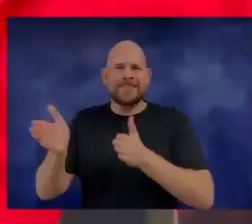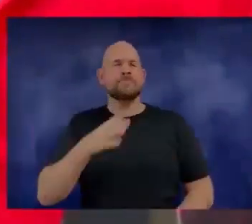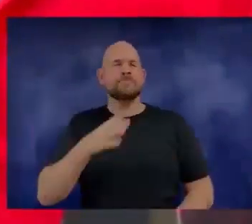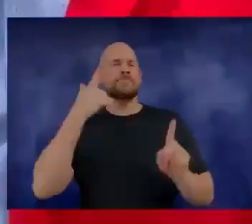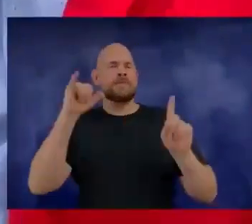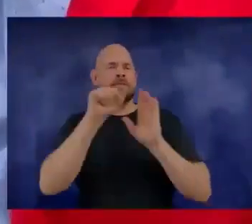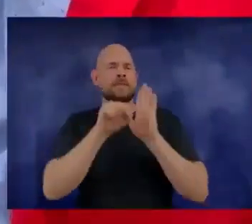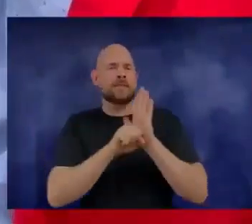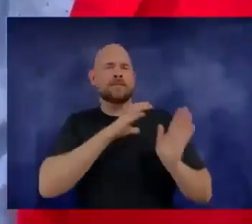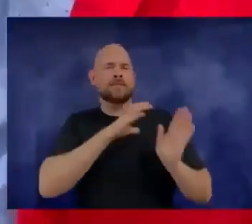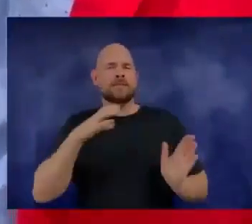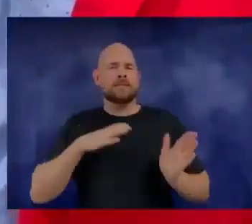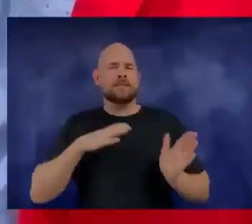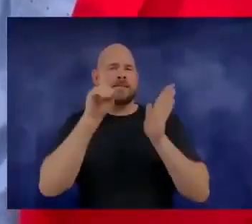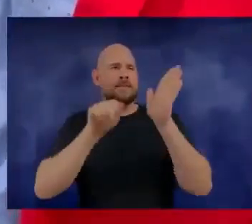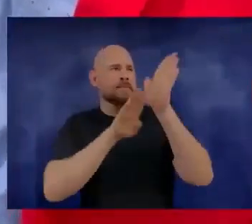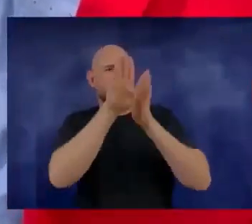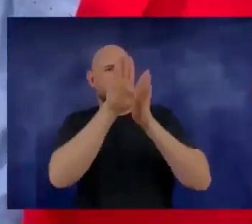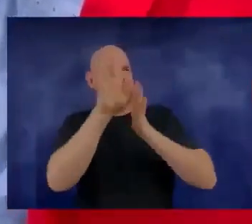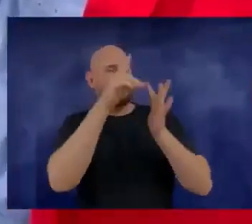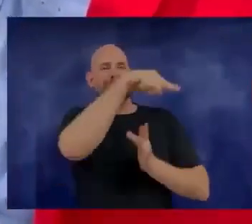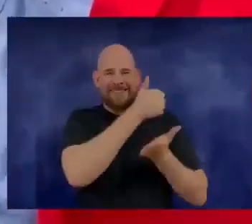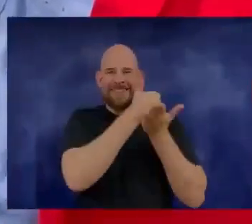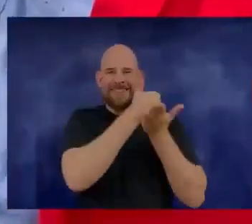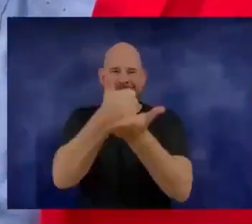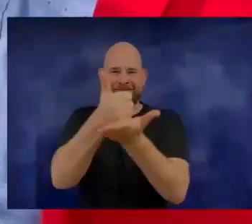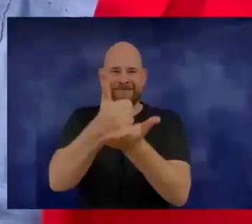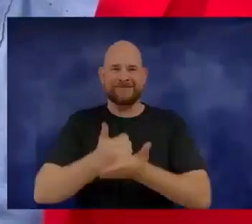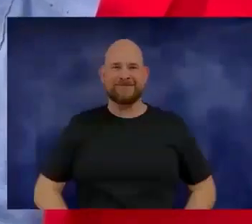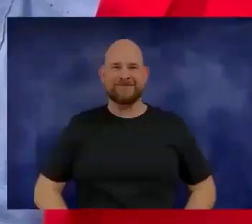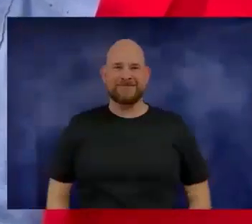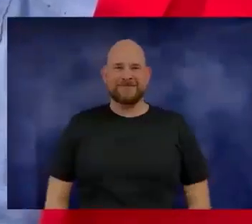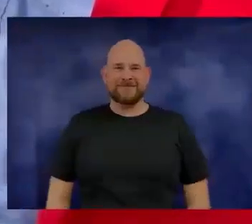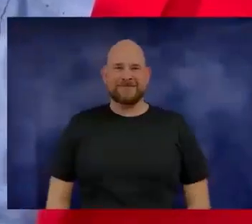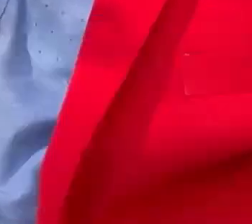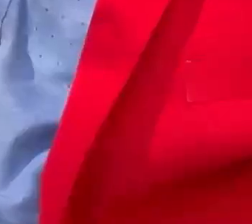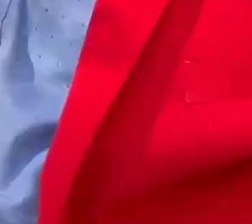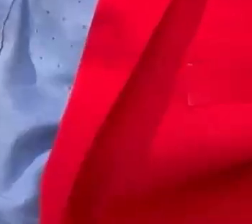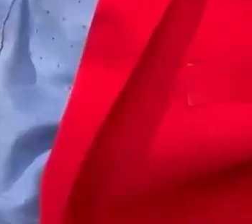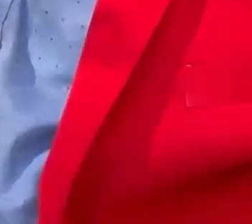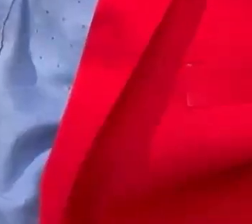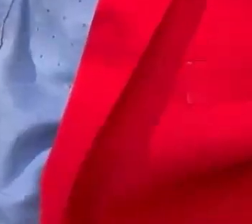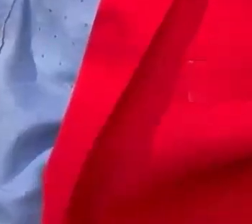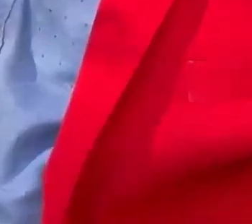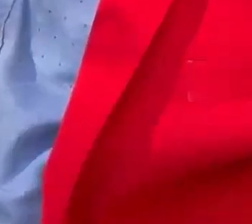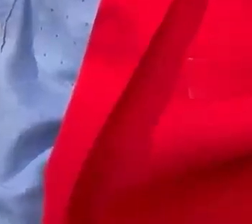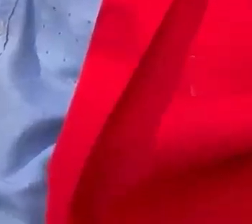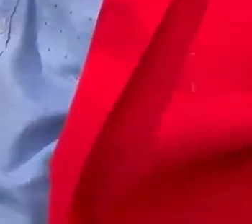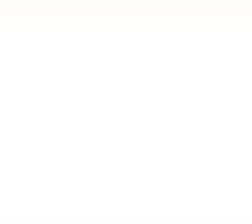an emergency. You can also reach out to the California State Council on Developmental Disabilities. We're here to help.